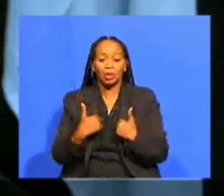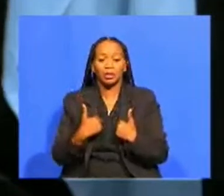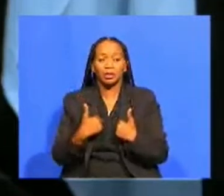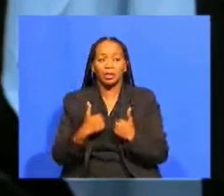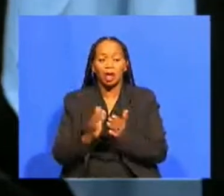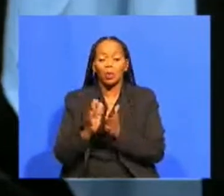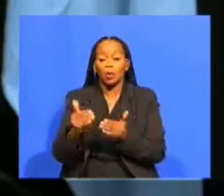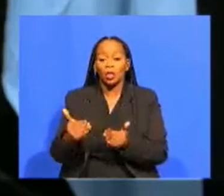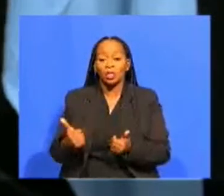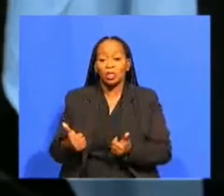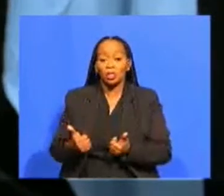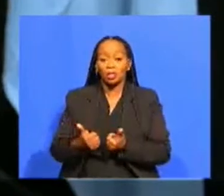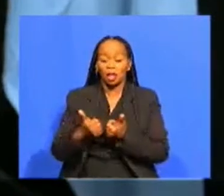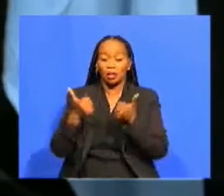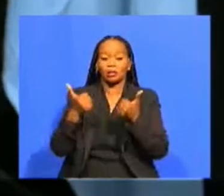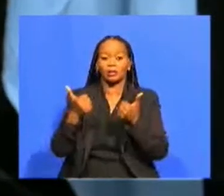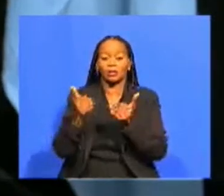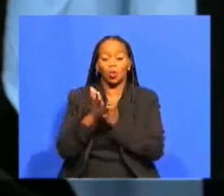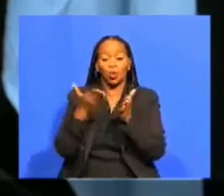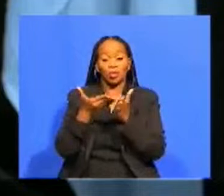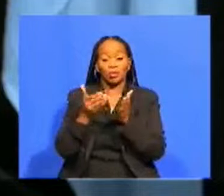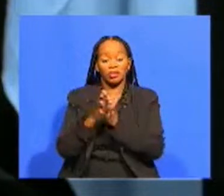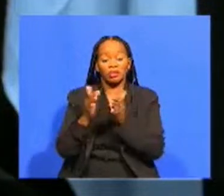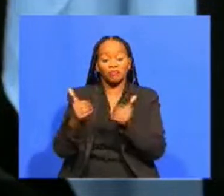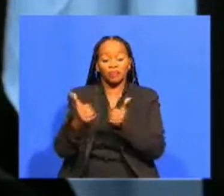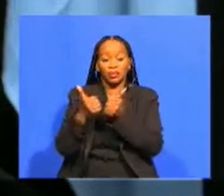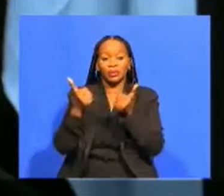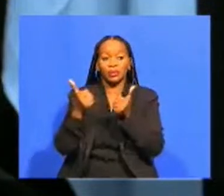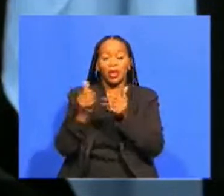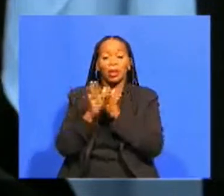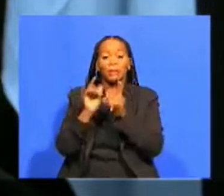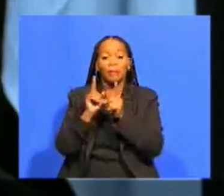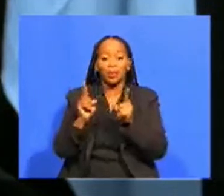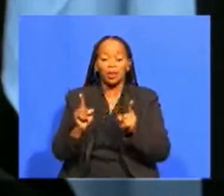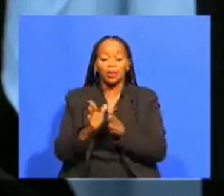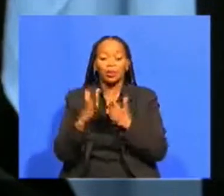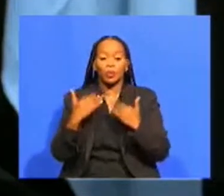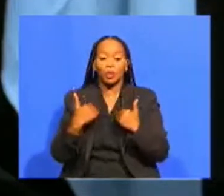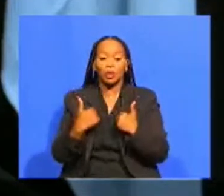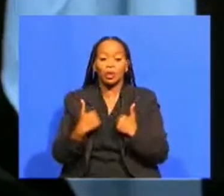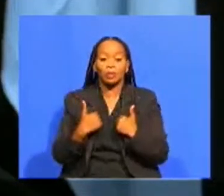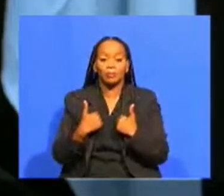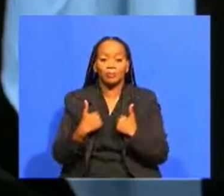our challenges with this subject matter, and in fact,